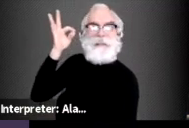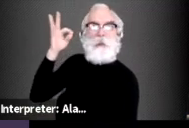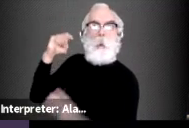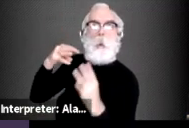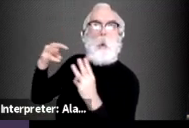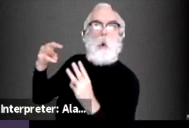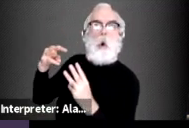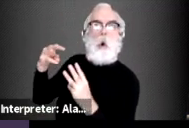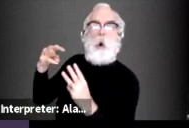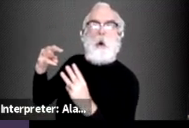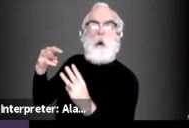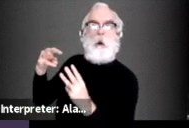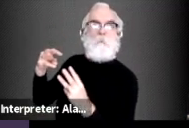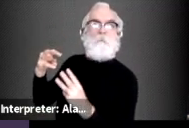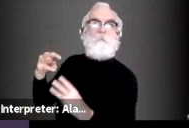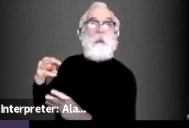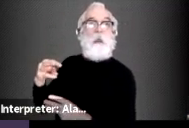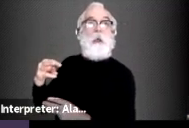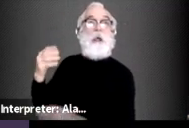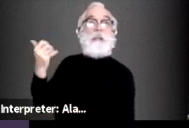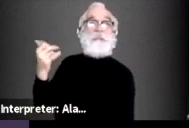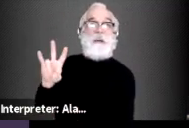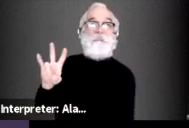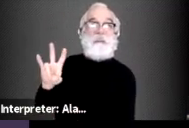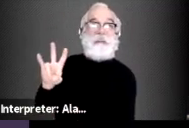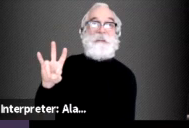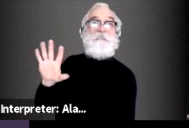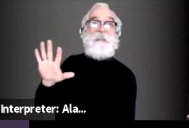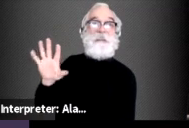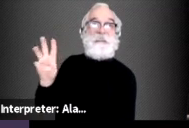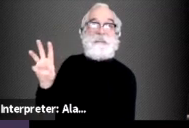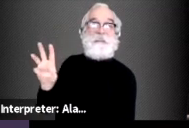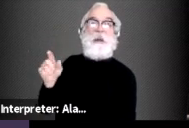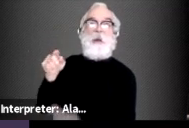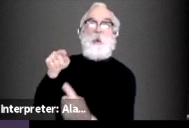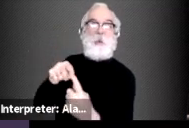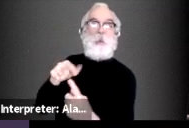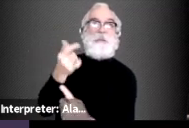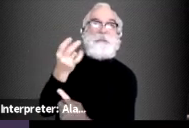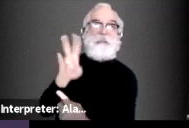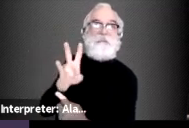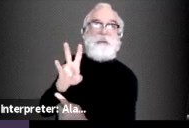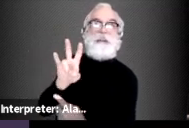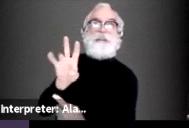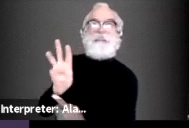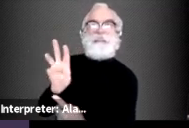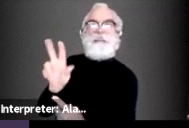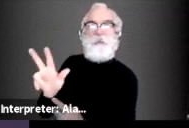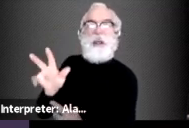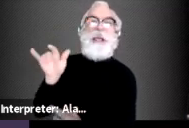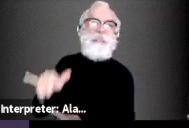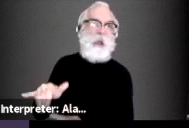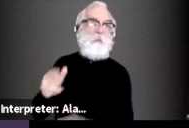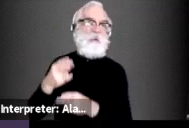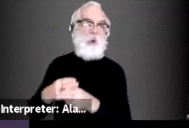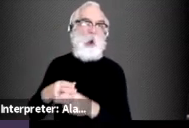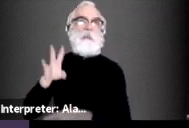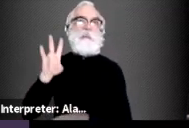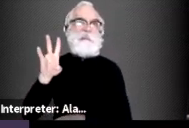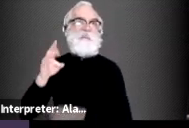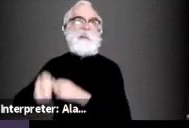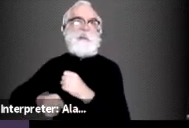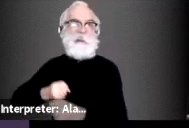1763. The French and Indian War was the North American theater of the broader conflict known as the Seven Years' War, which began 2 years later